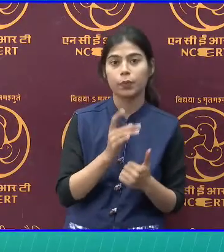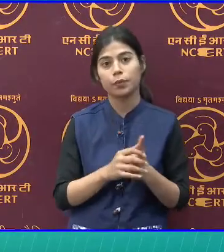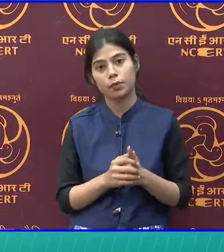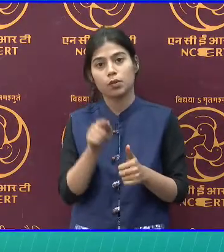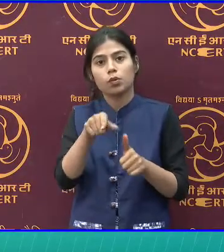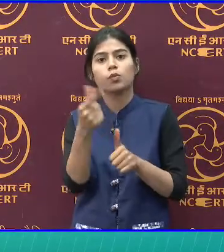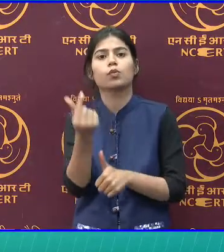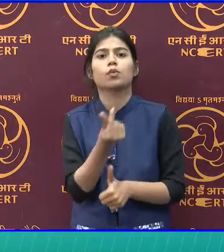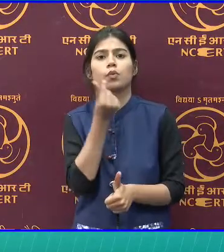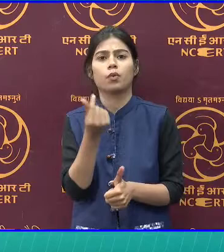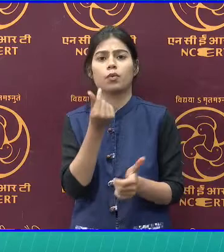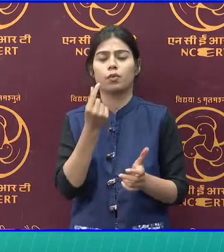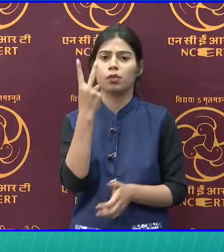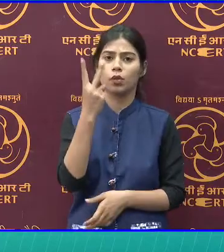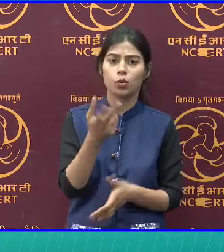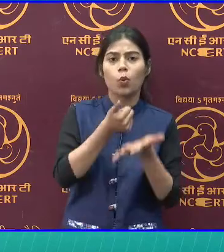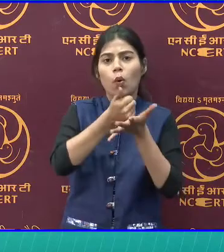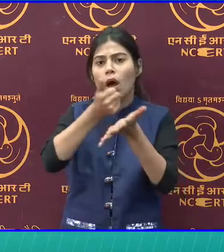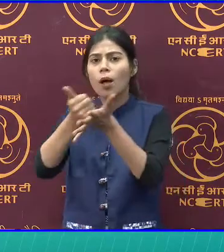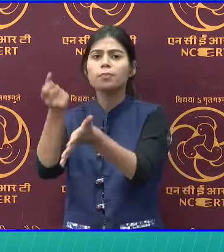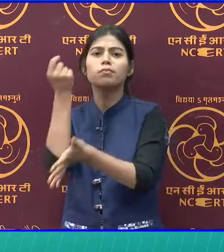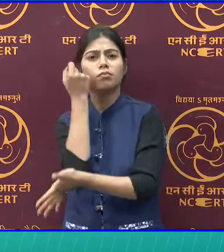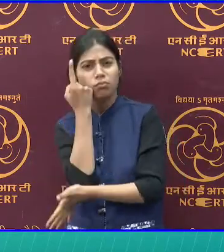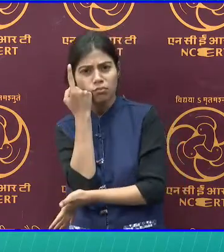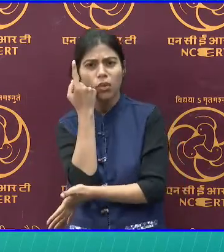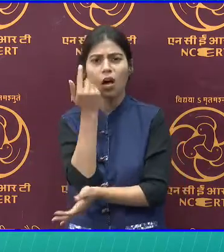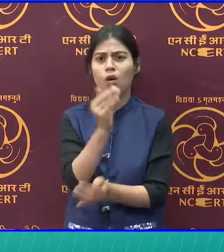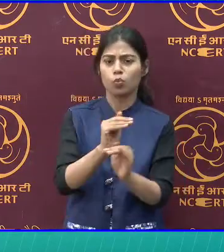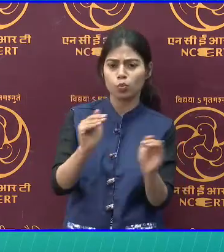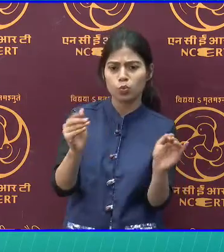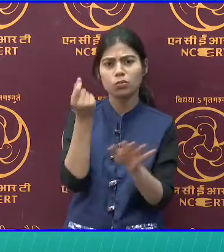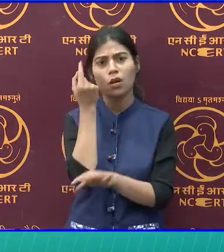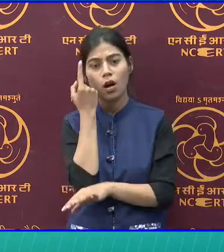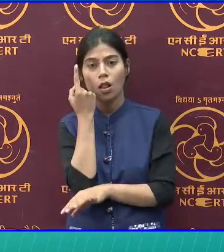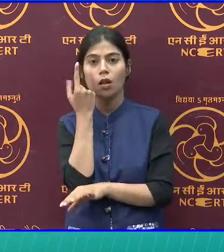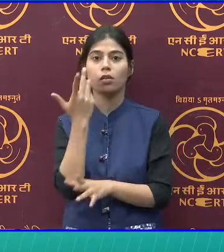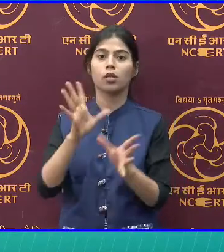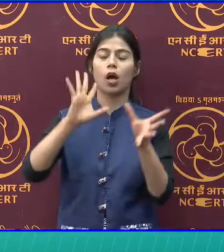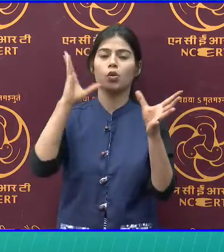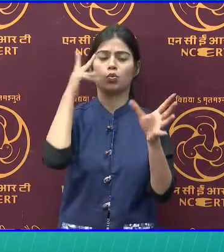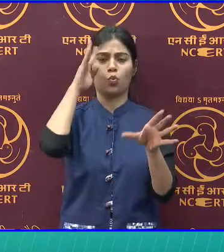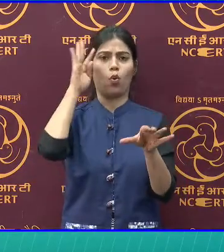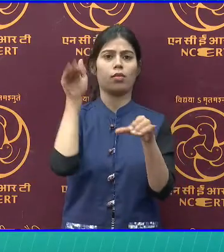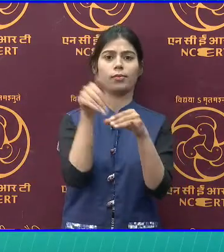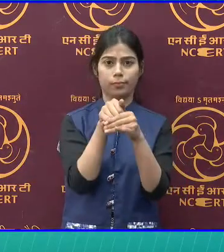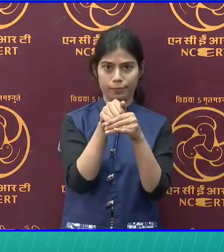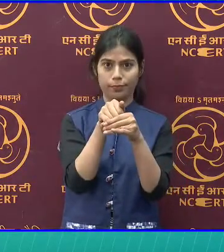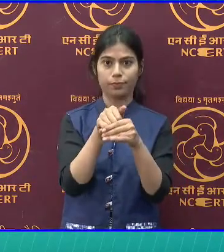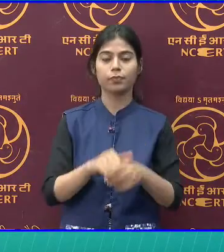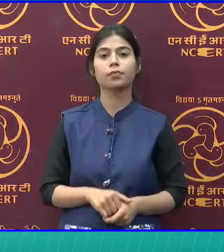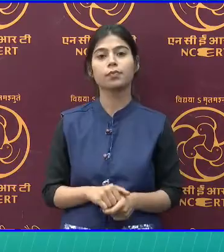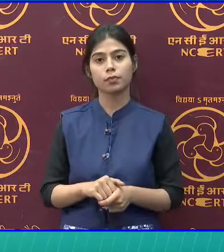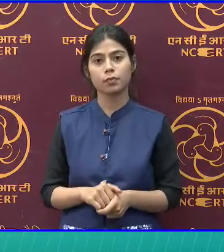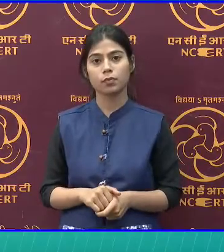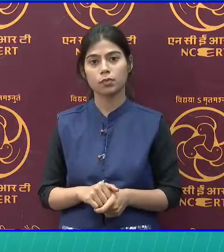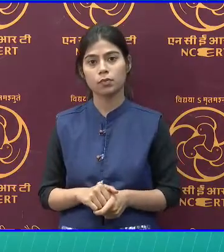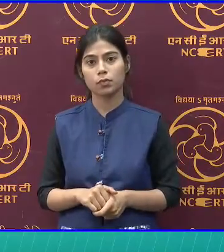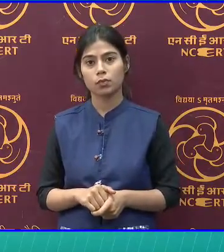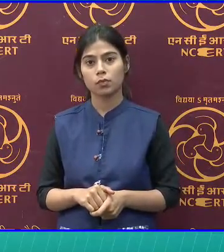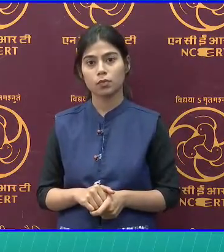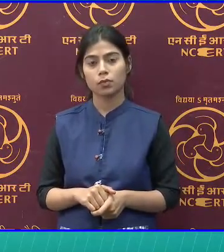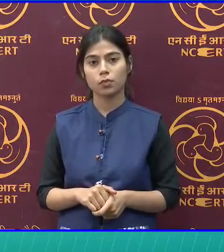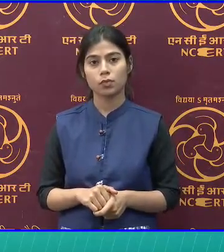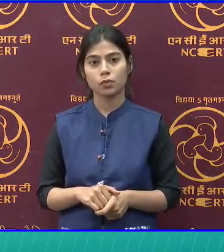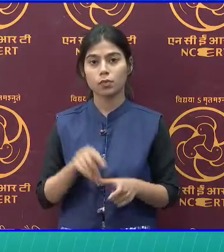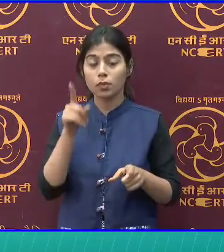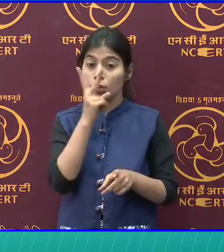are used, then we have to help children to understand those combinations actually. And there are fun flow, like a lot of crosswords. We